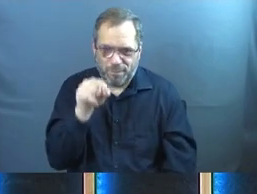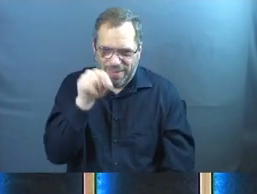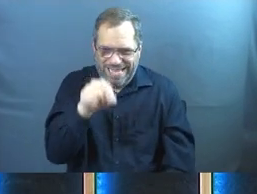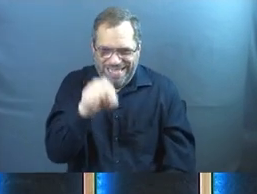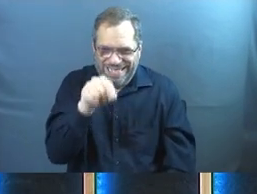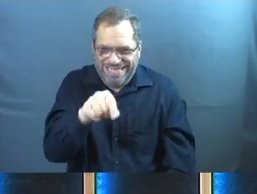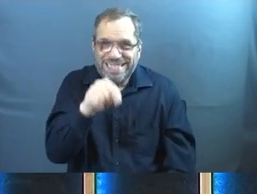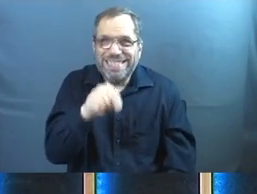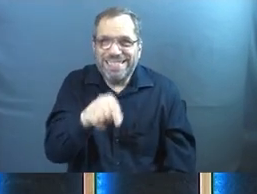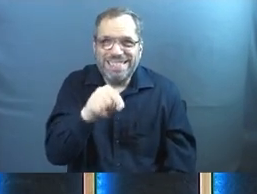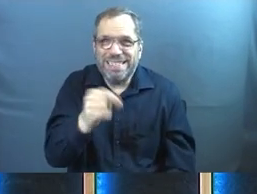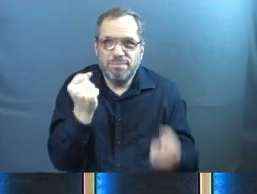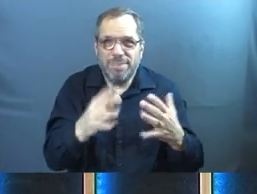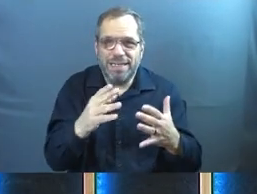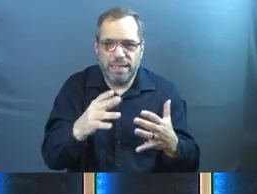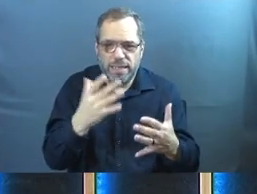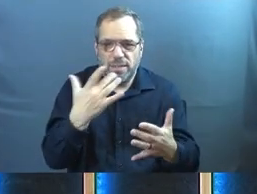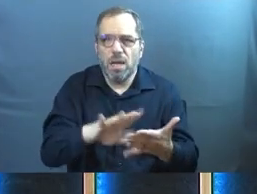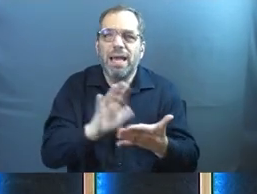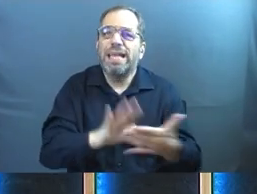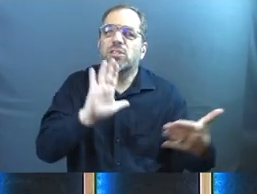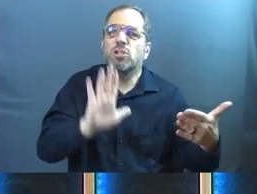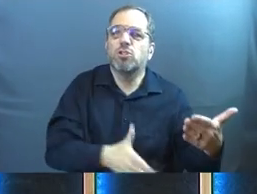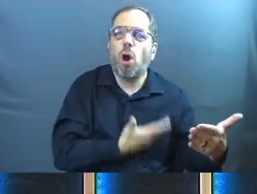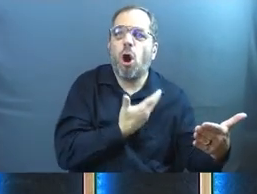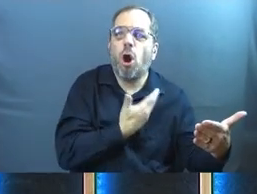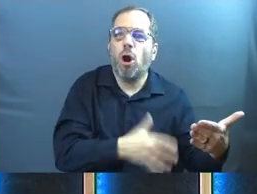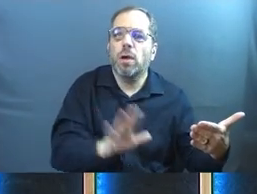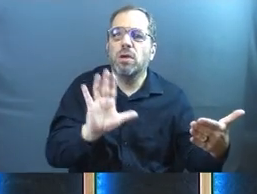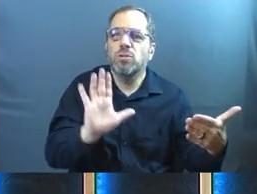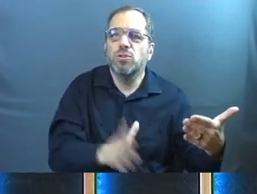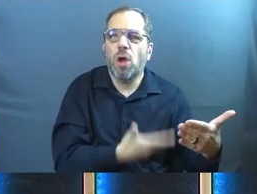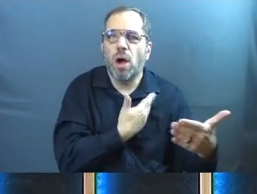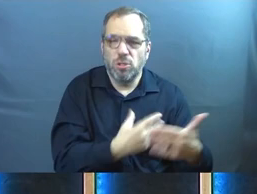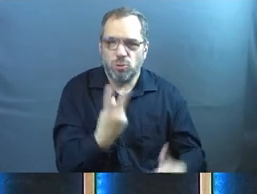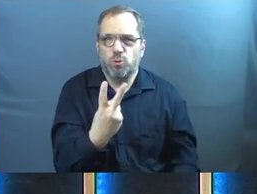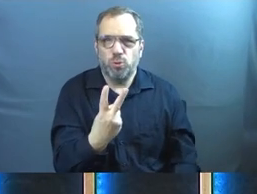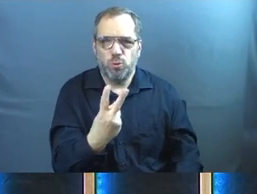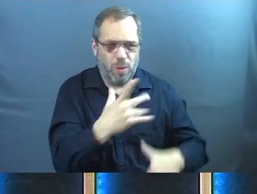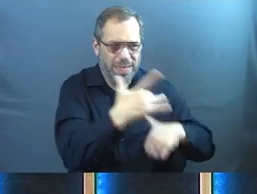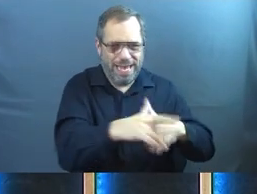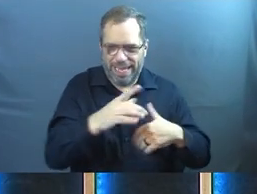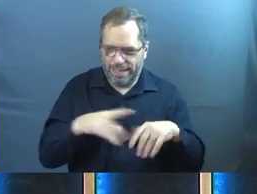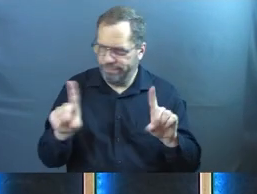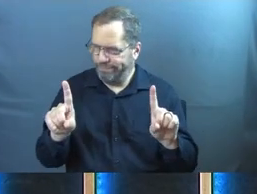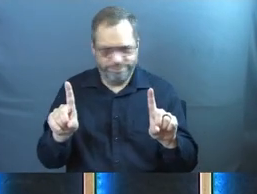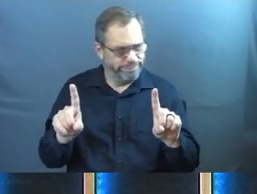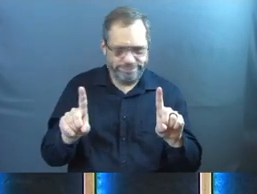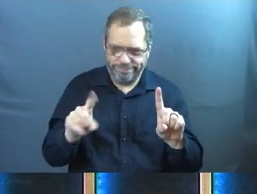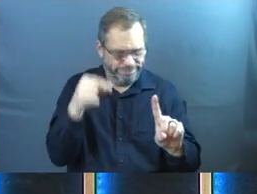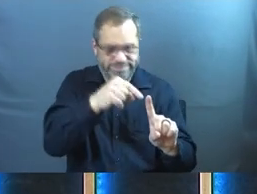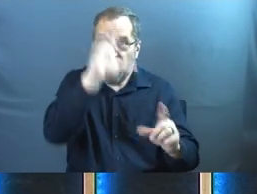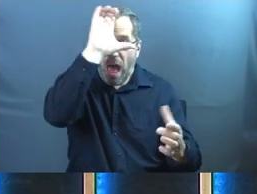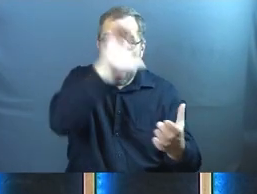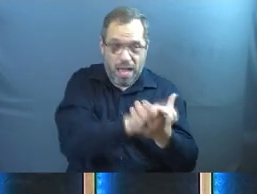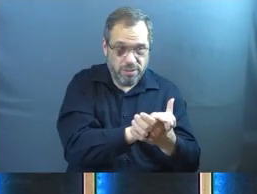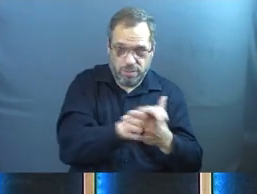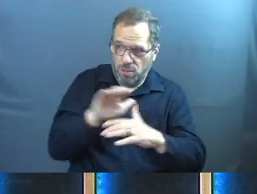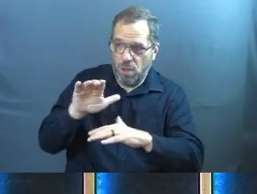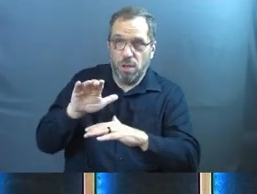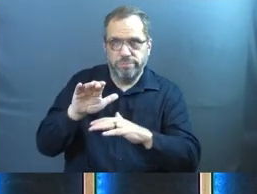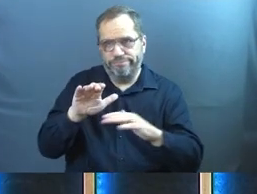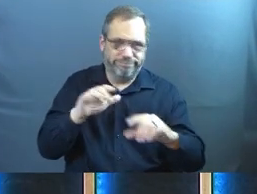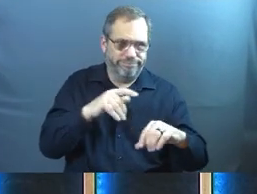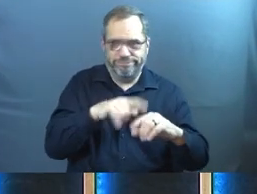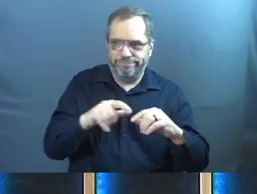this is actually, many scholars think it's a song. So you've got two naked people, and the husband calls out